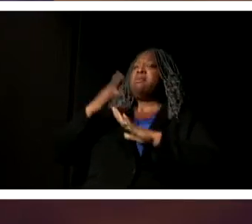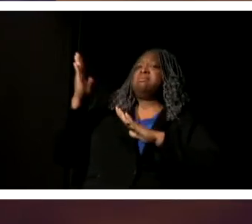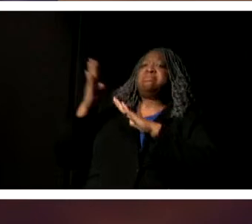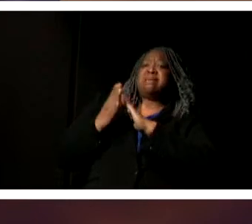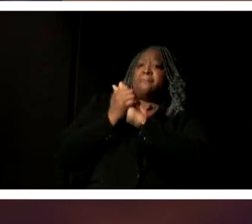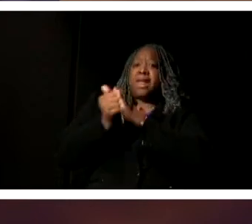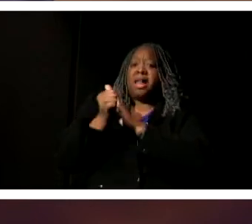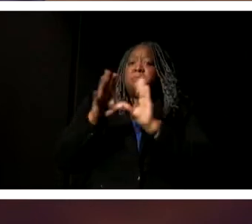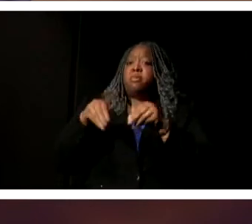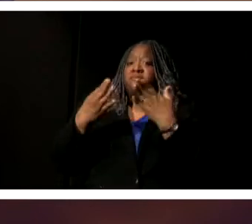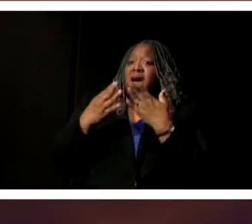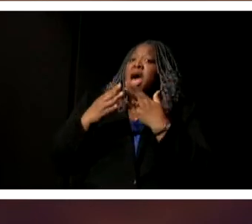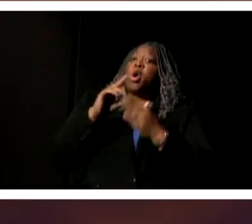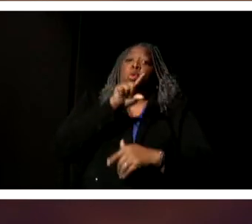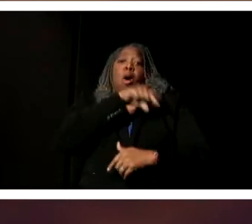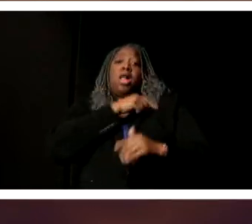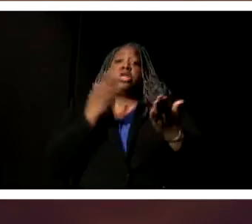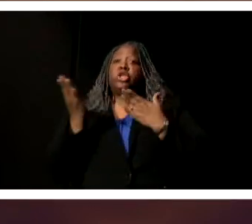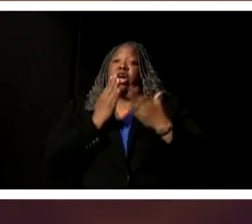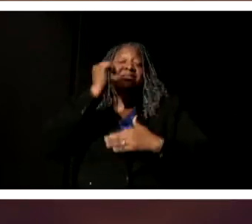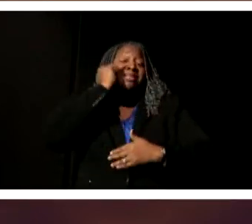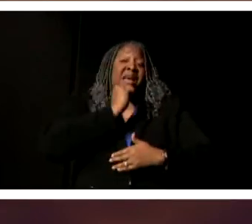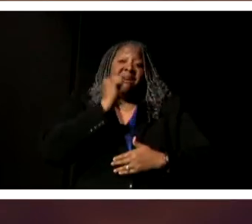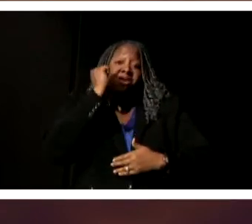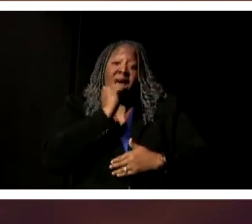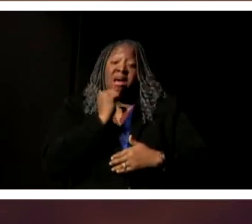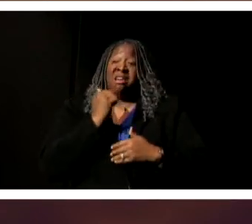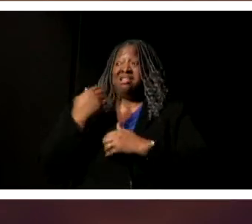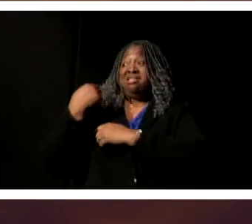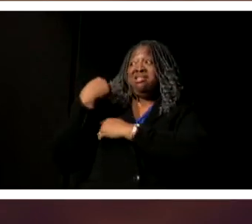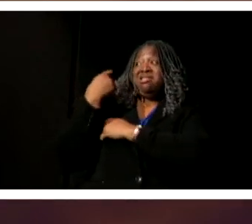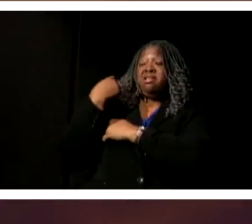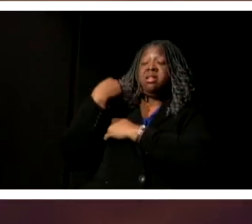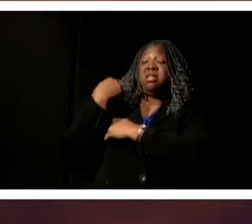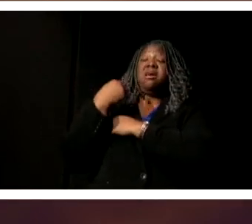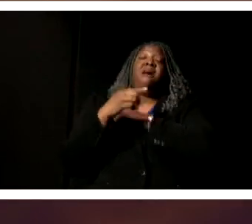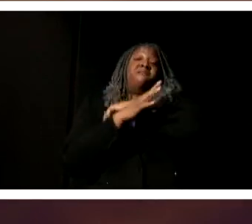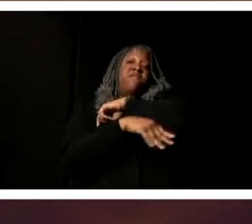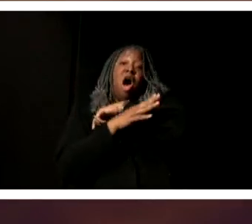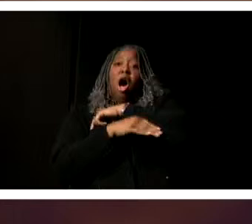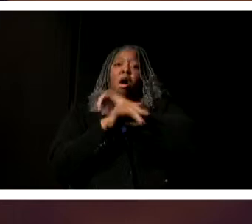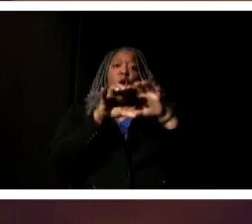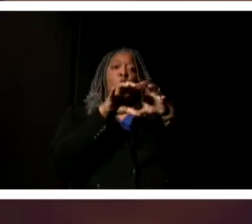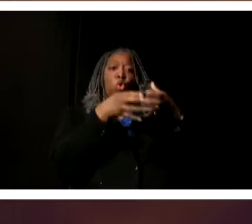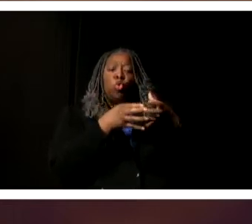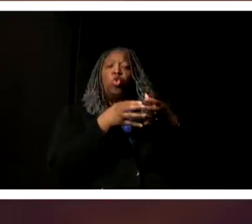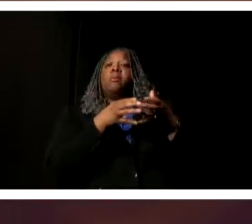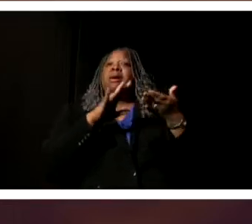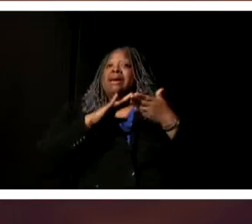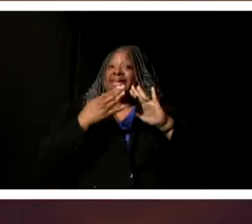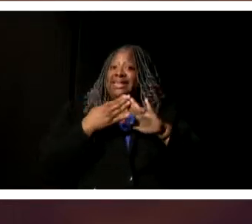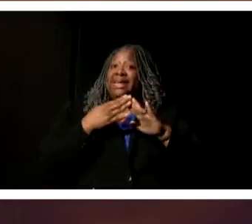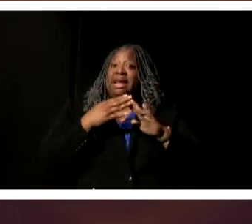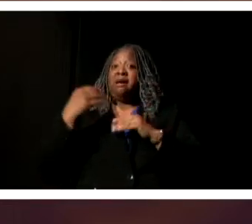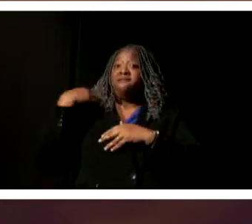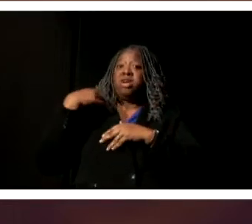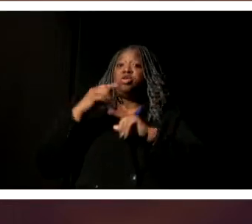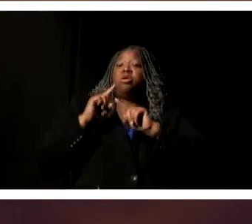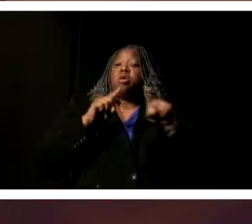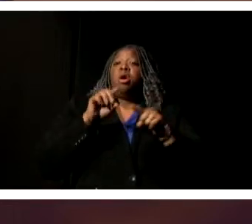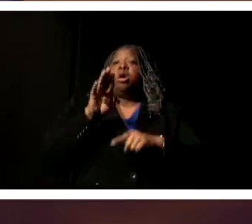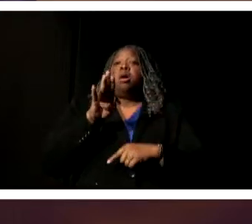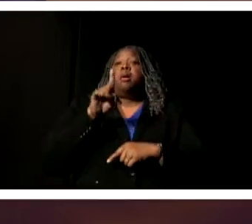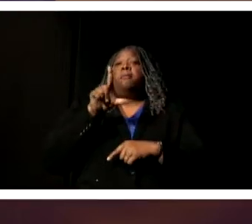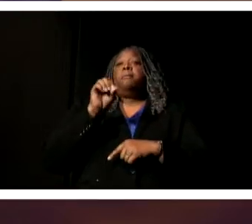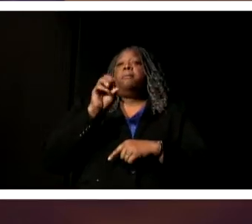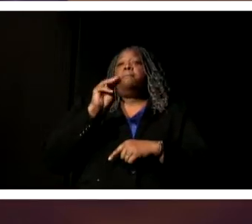quality services each and every day. This past fall, a cohort of city officials attended Bloomberg Harvard City Leadership Program